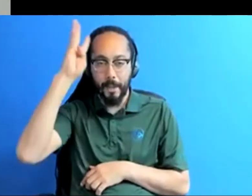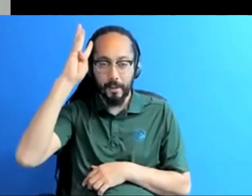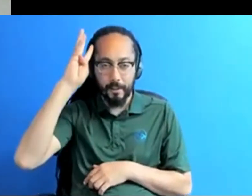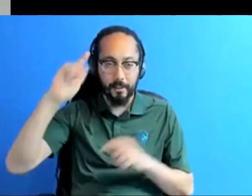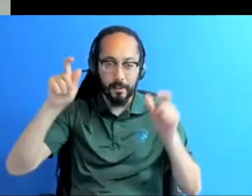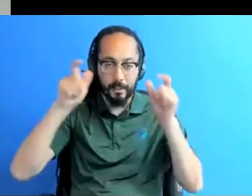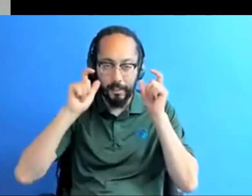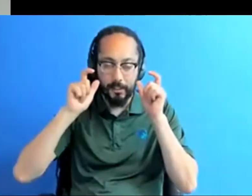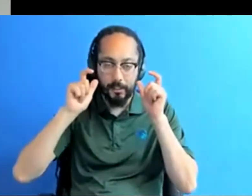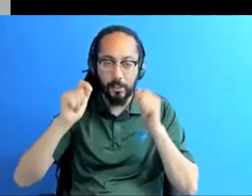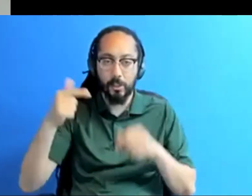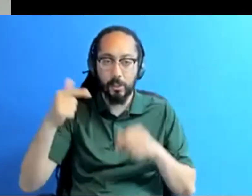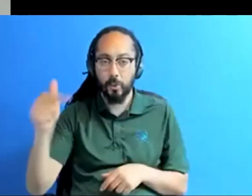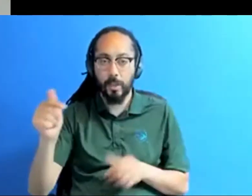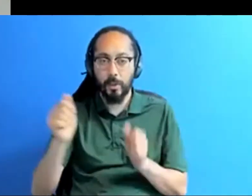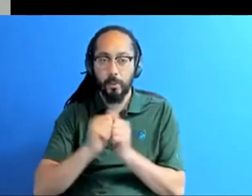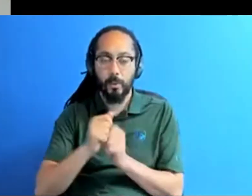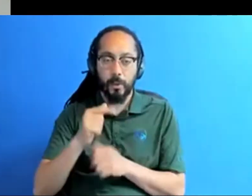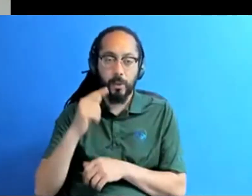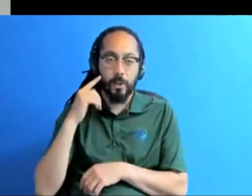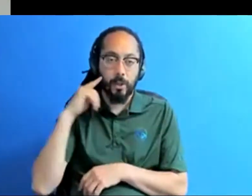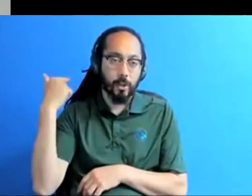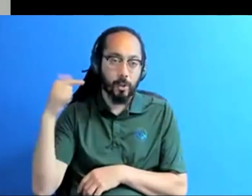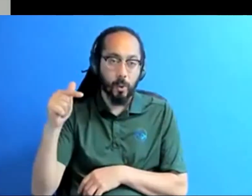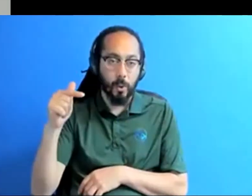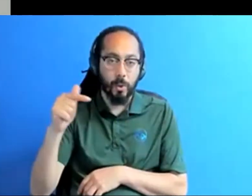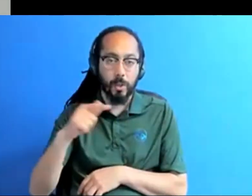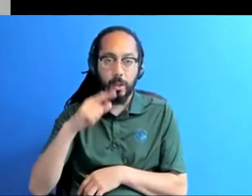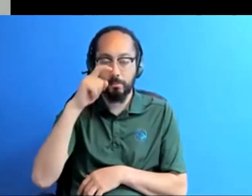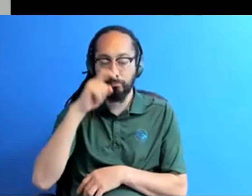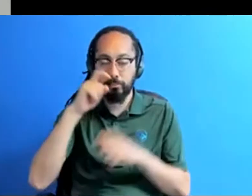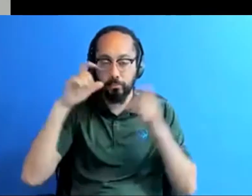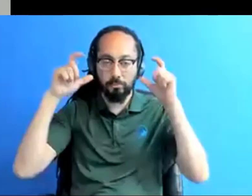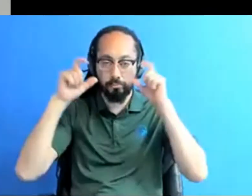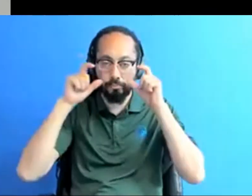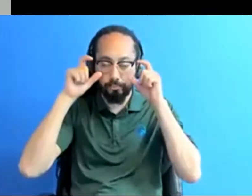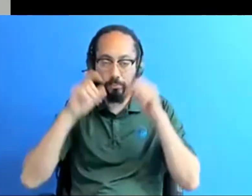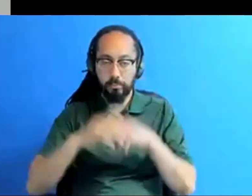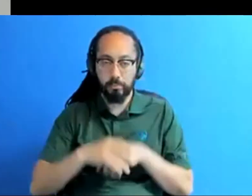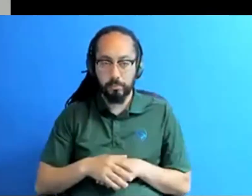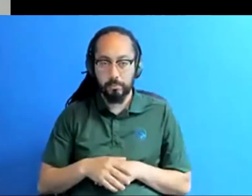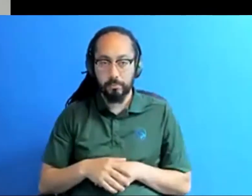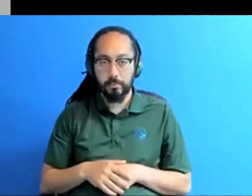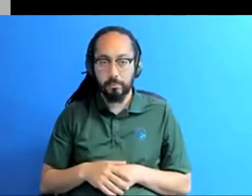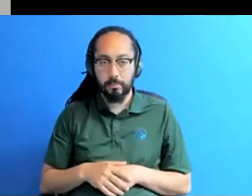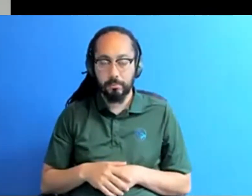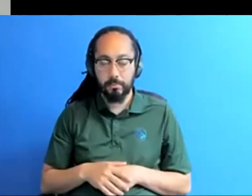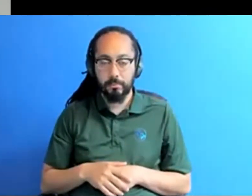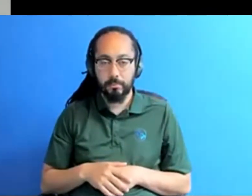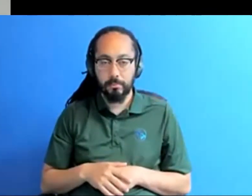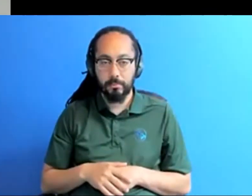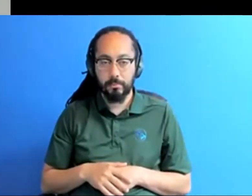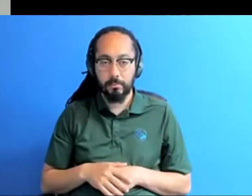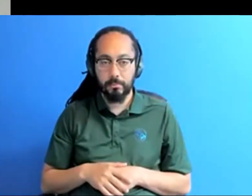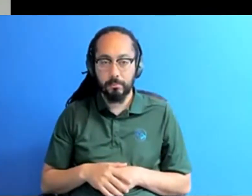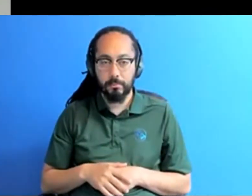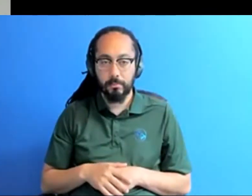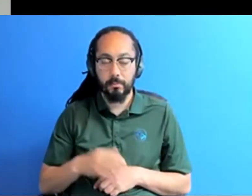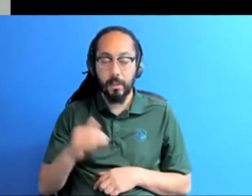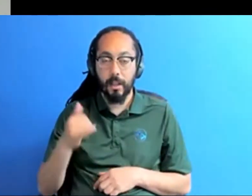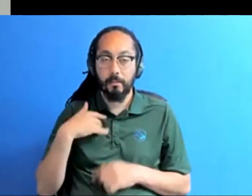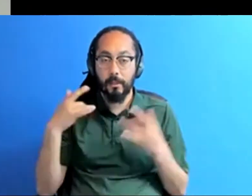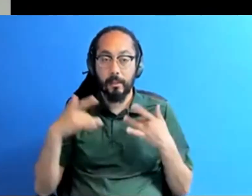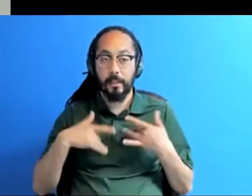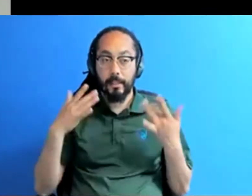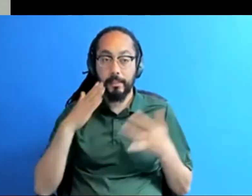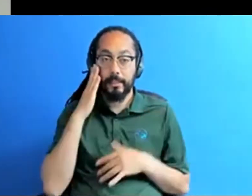with gold rims that float on the frames. I have quite pale skin,